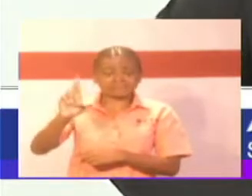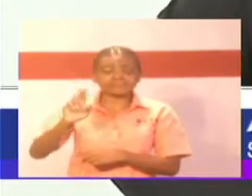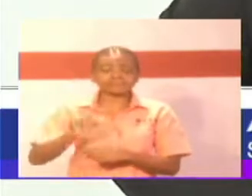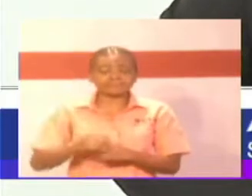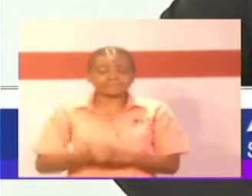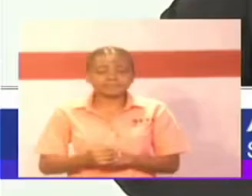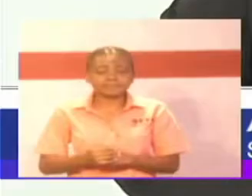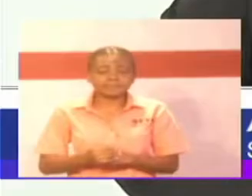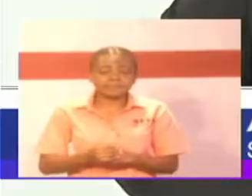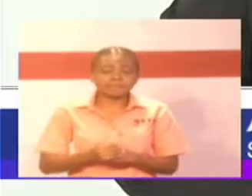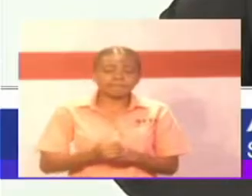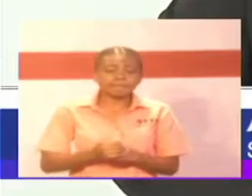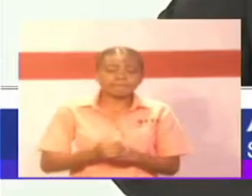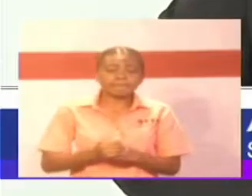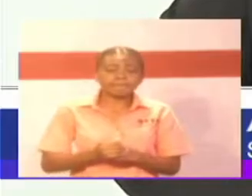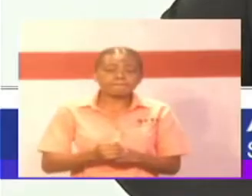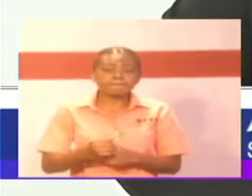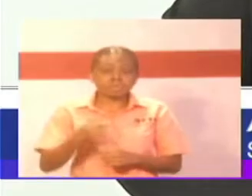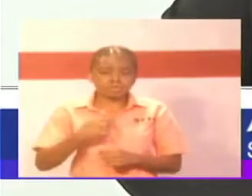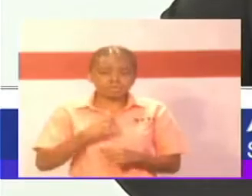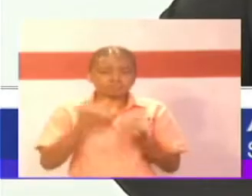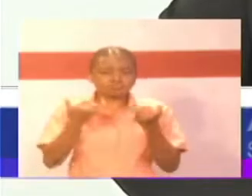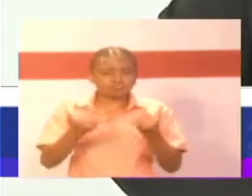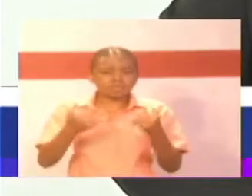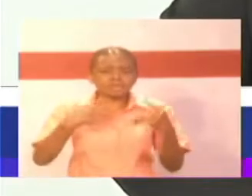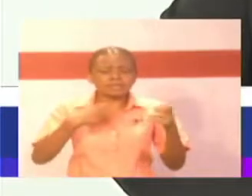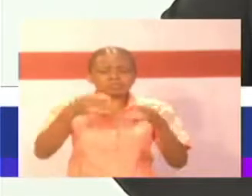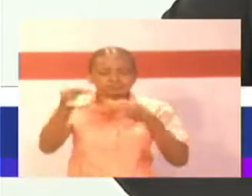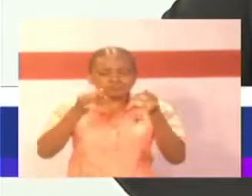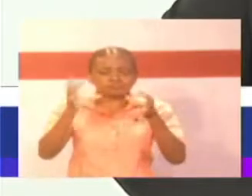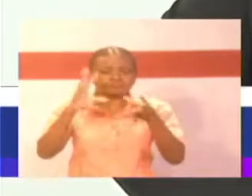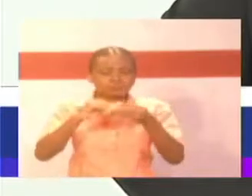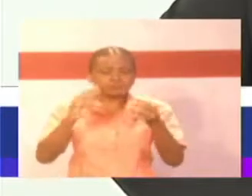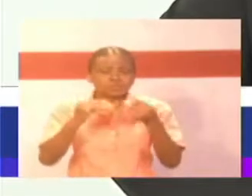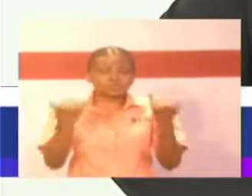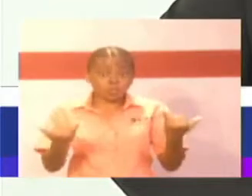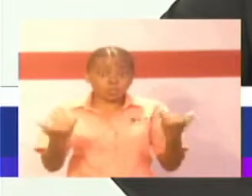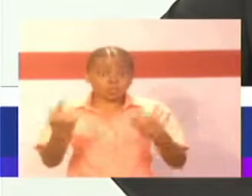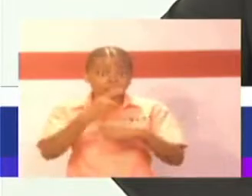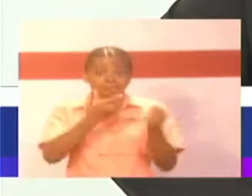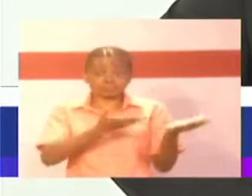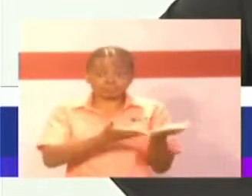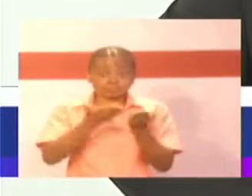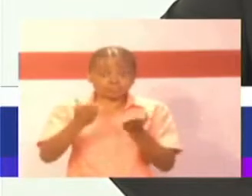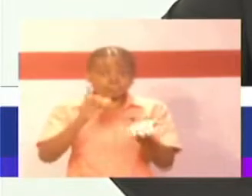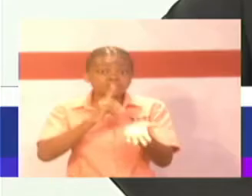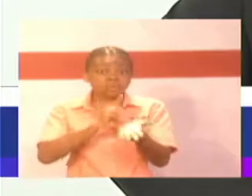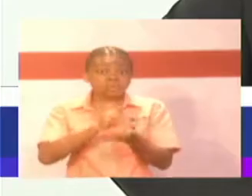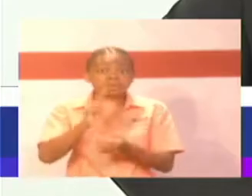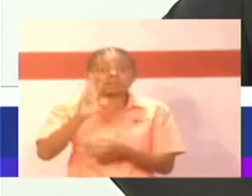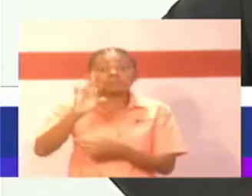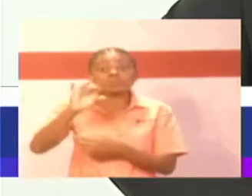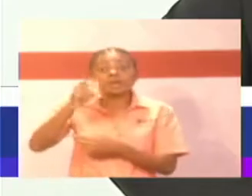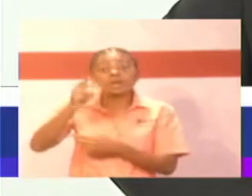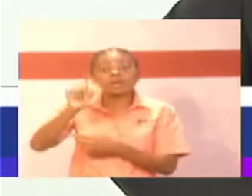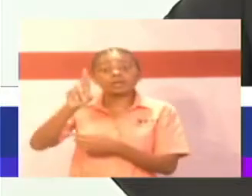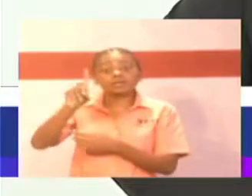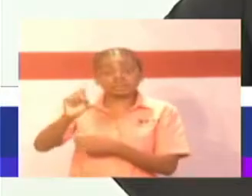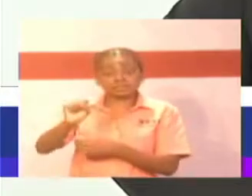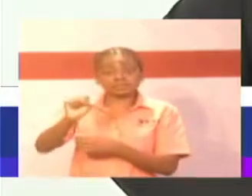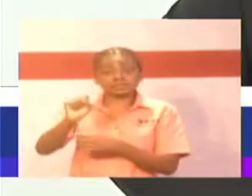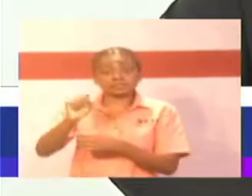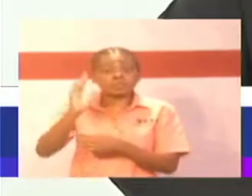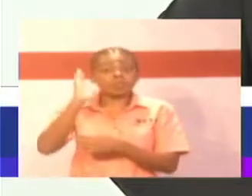Health and your moderator for today's update. I will now hand you over to Dr. Richards, who will provide us with the